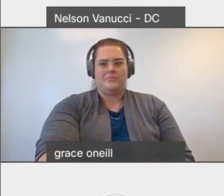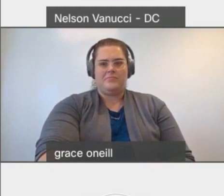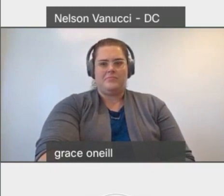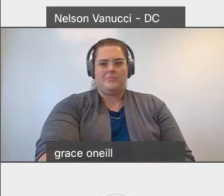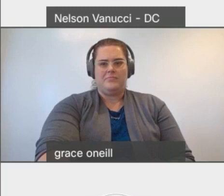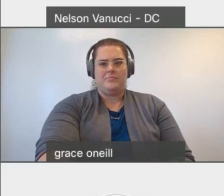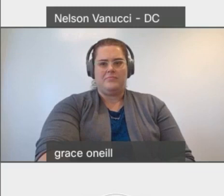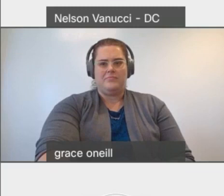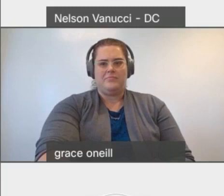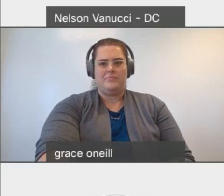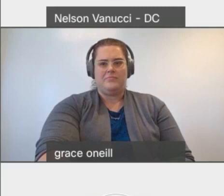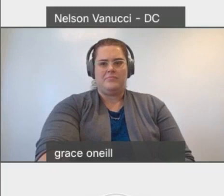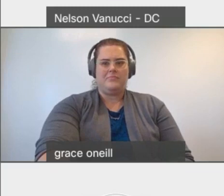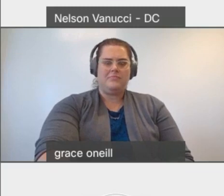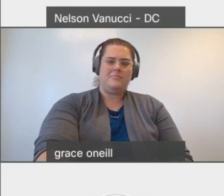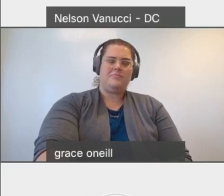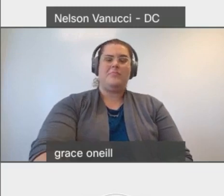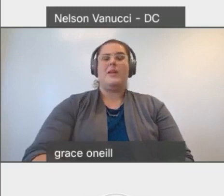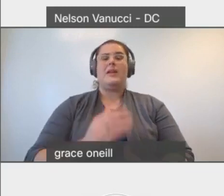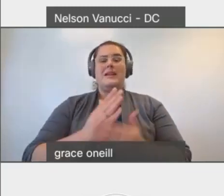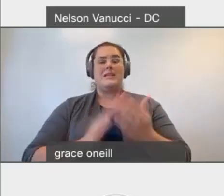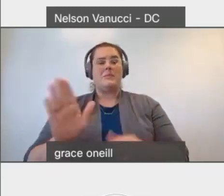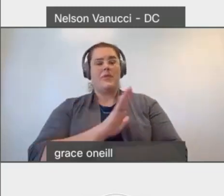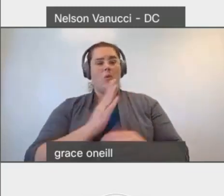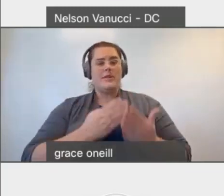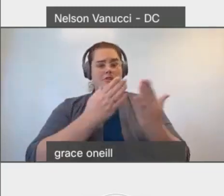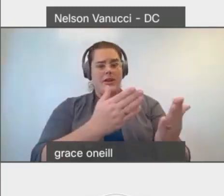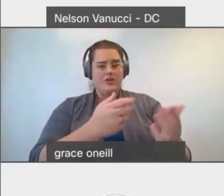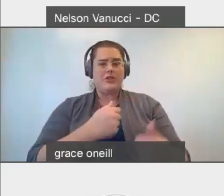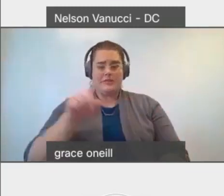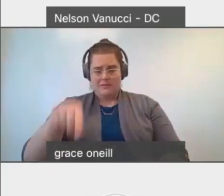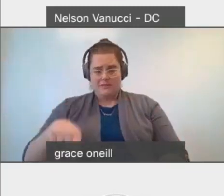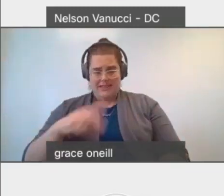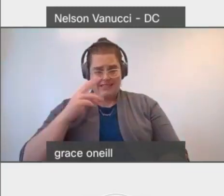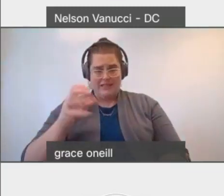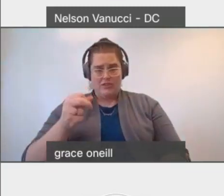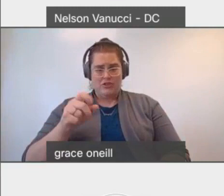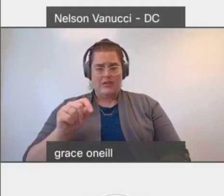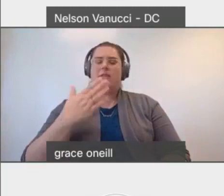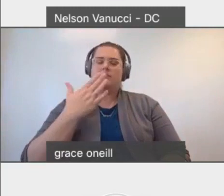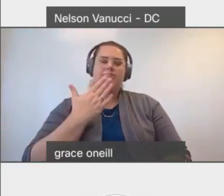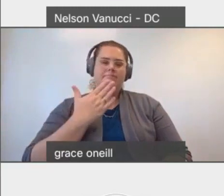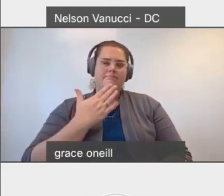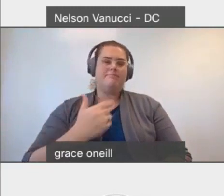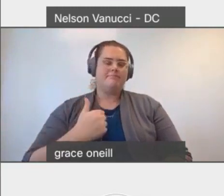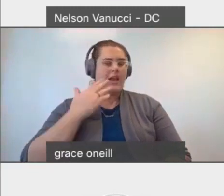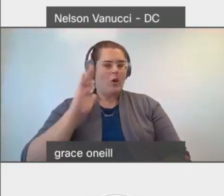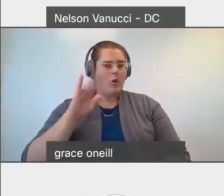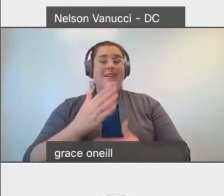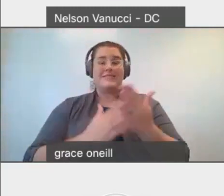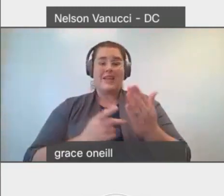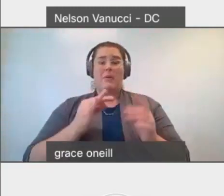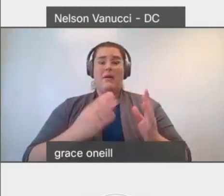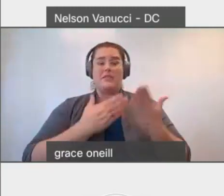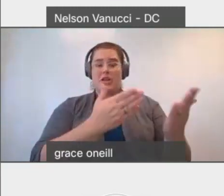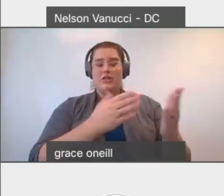Thank you for adding some of the suggestions. I know that some suggestions are out of DDS's